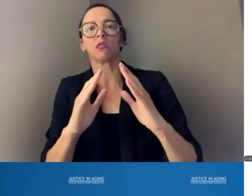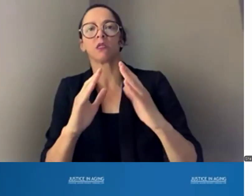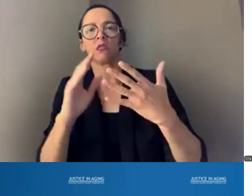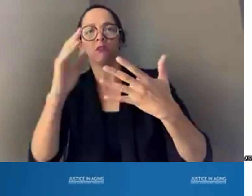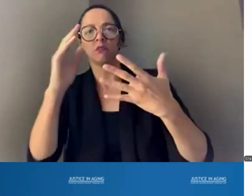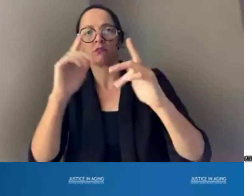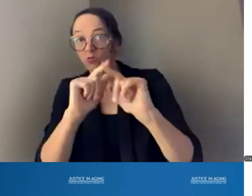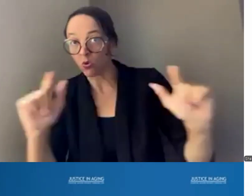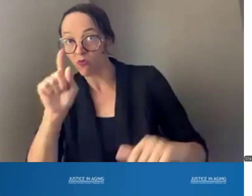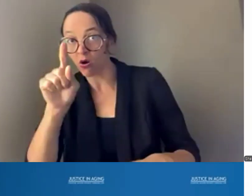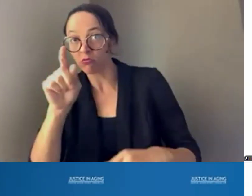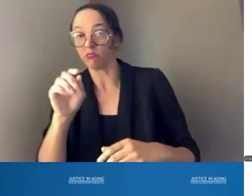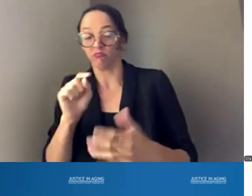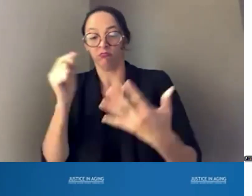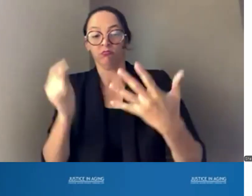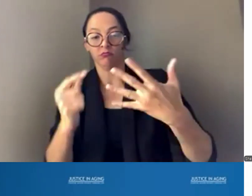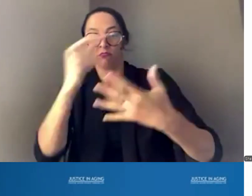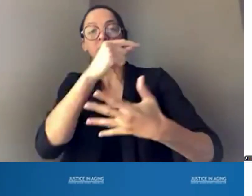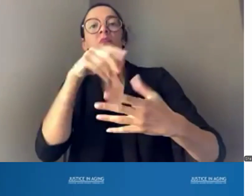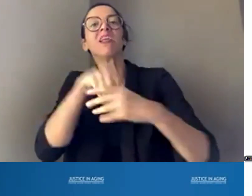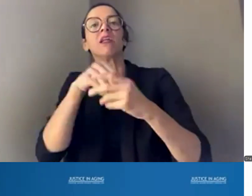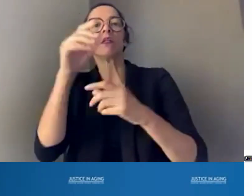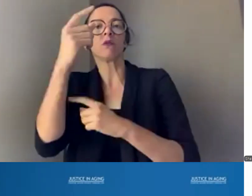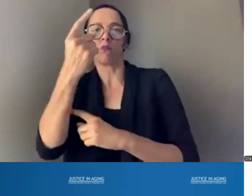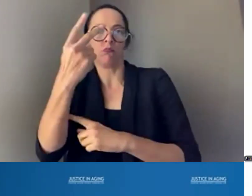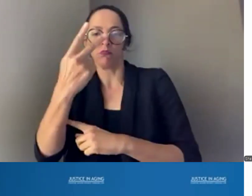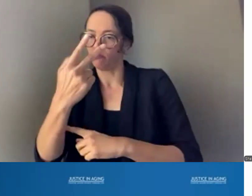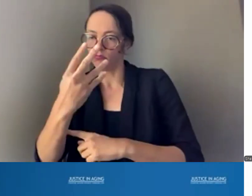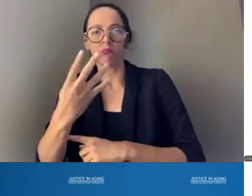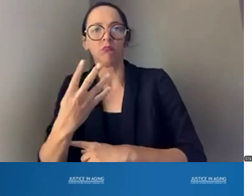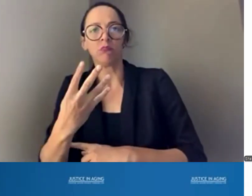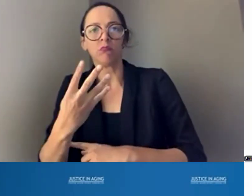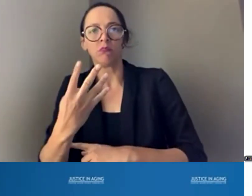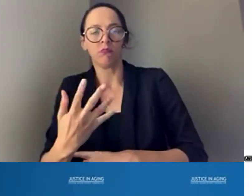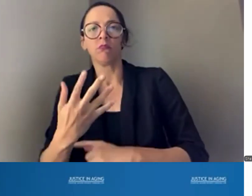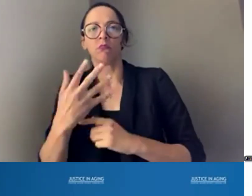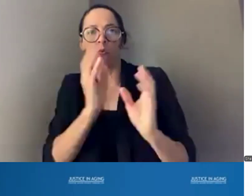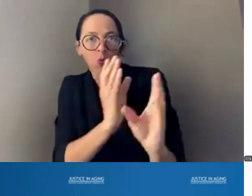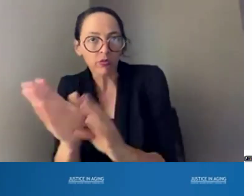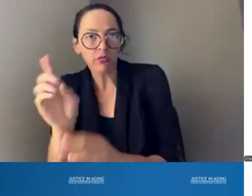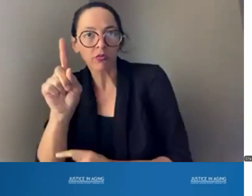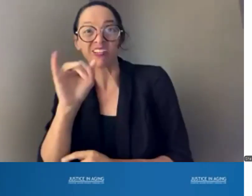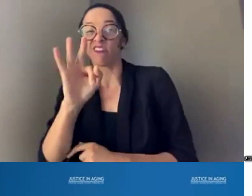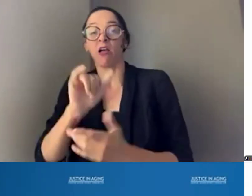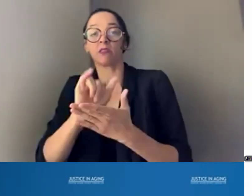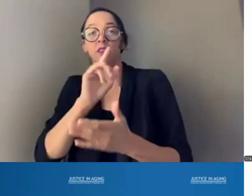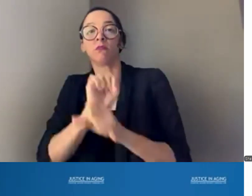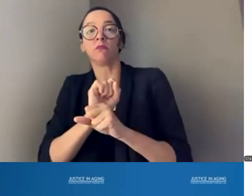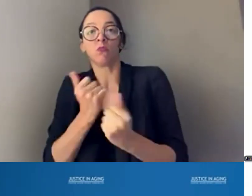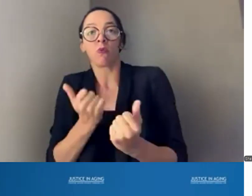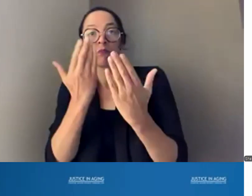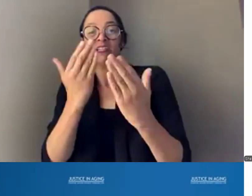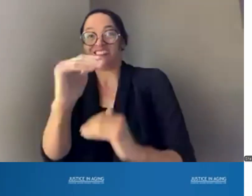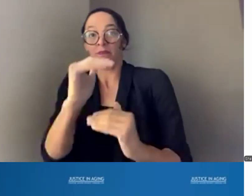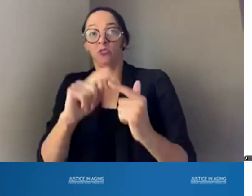might be, if that's the recommendation and we only can do 3, then I would suggest making it